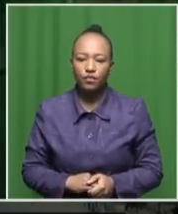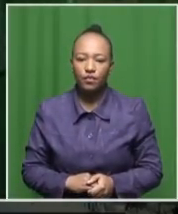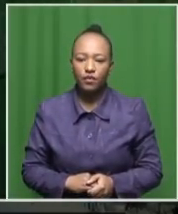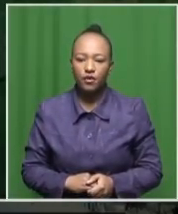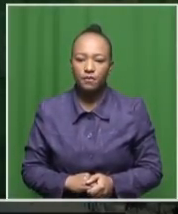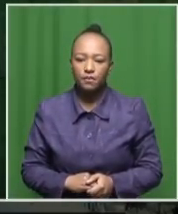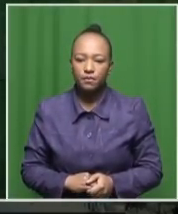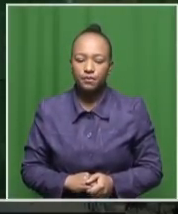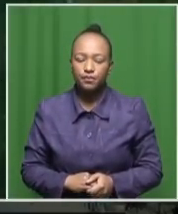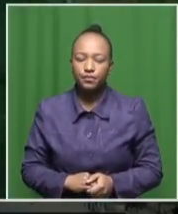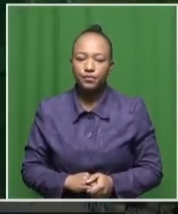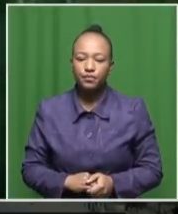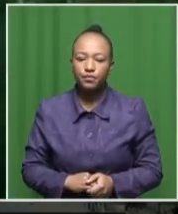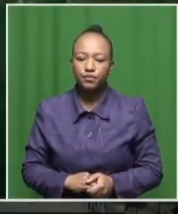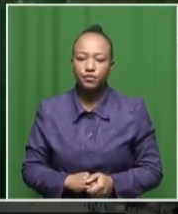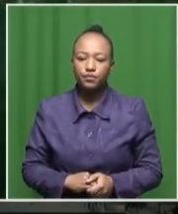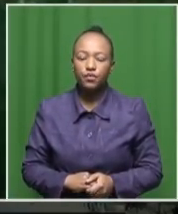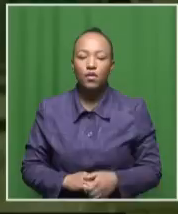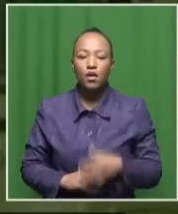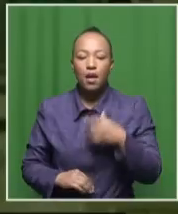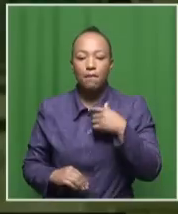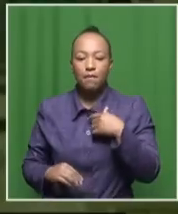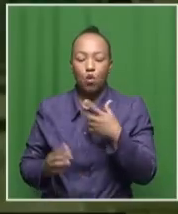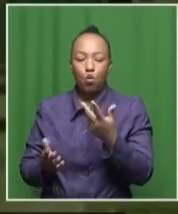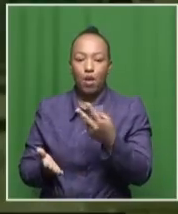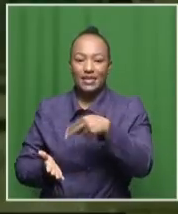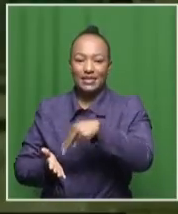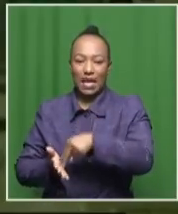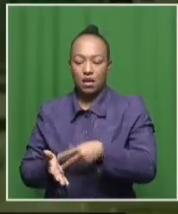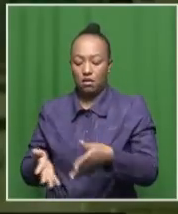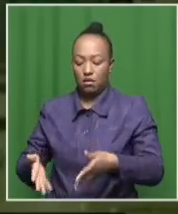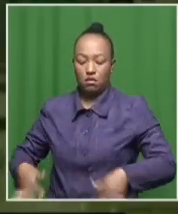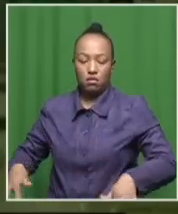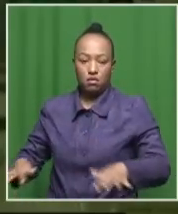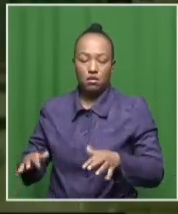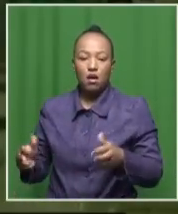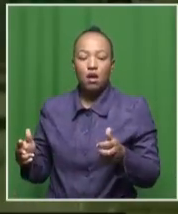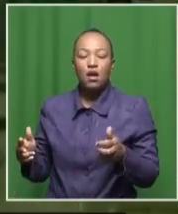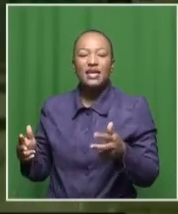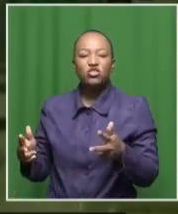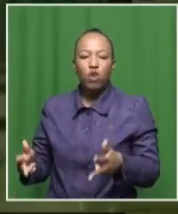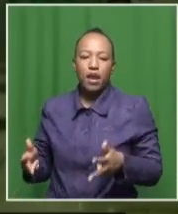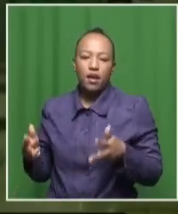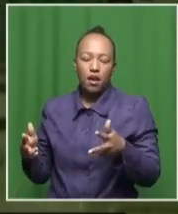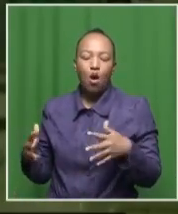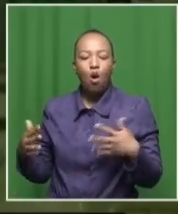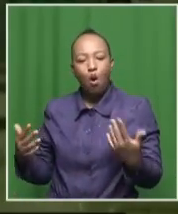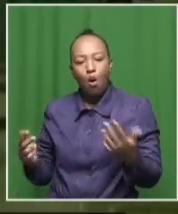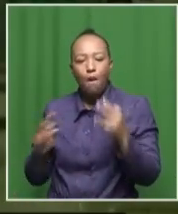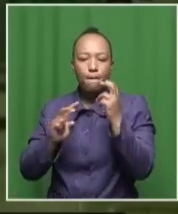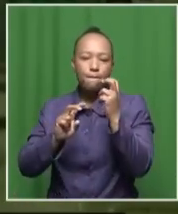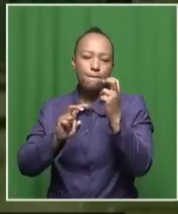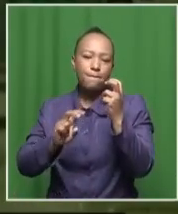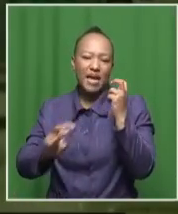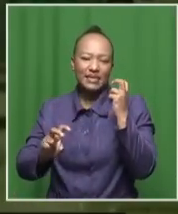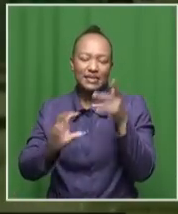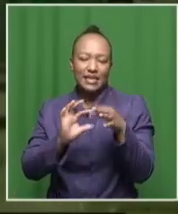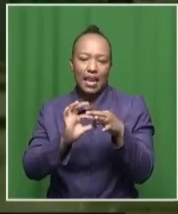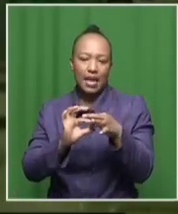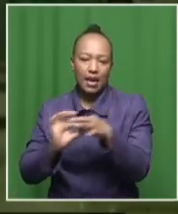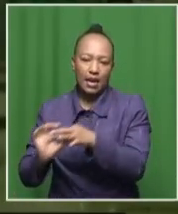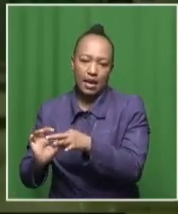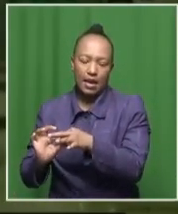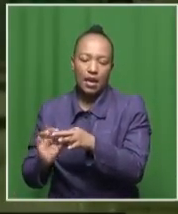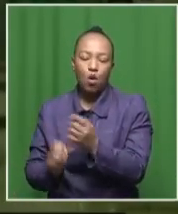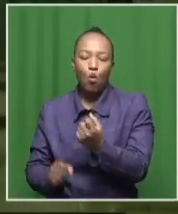Tell you where I am standing. This is the Cape Town train deck station. This is normally a bustling. The estimated 12,000 taxis